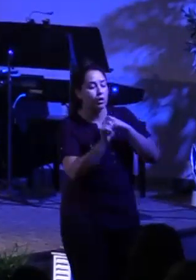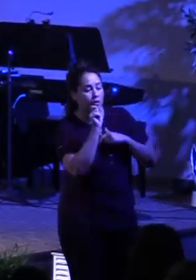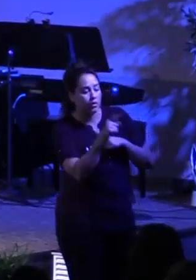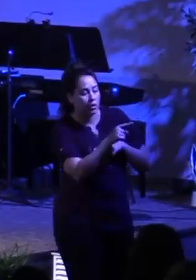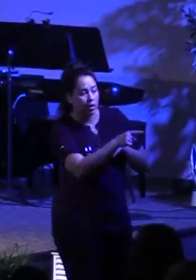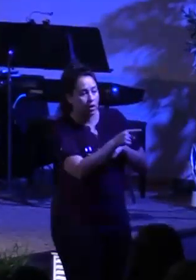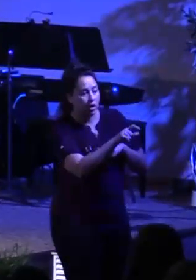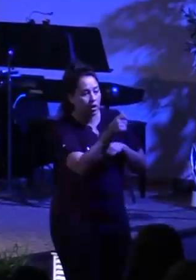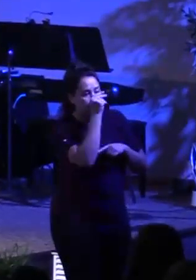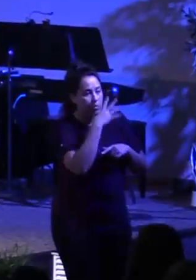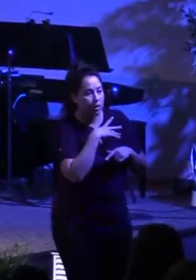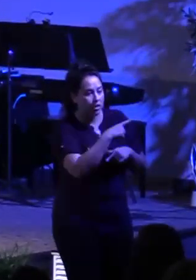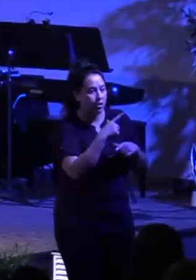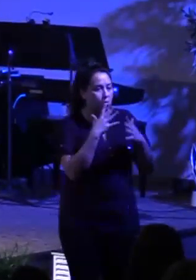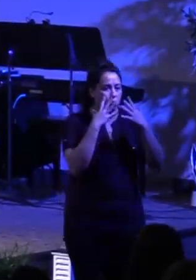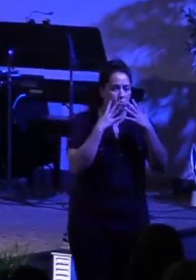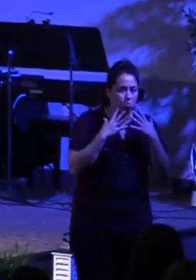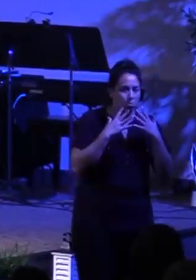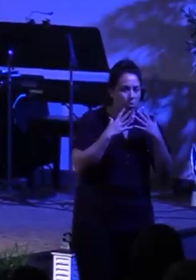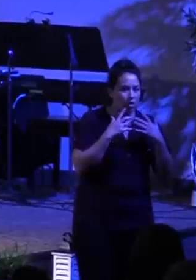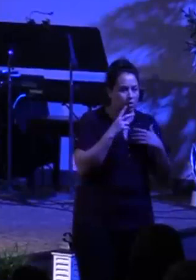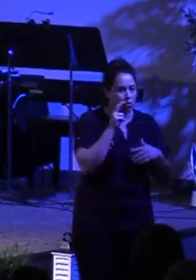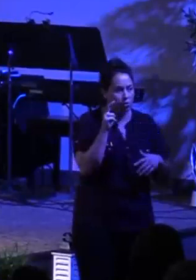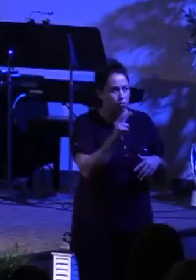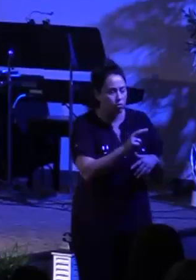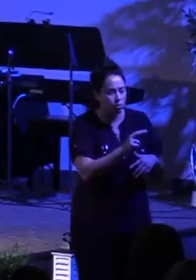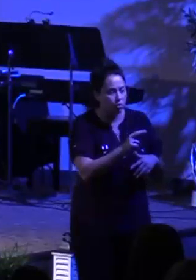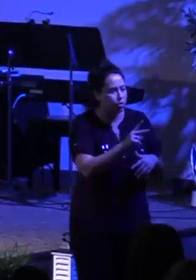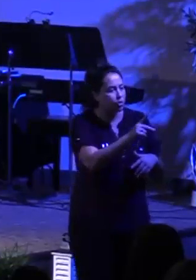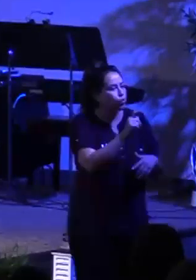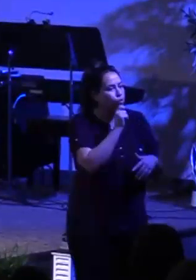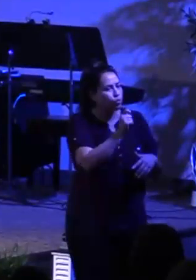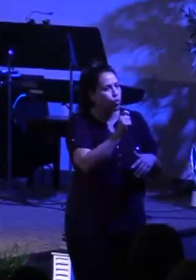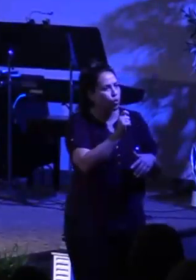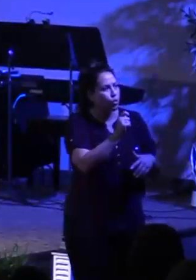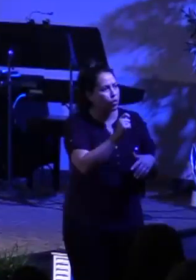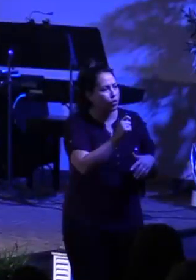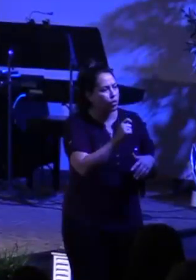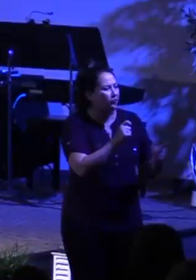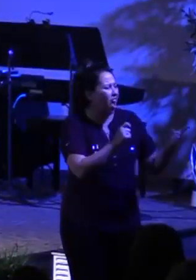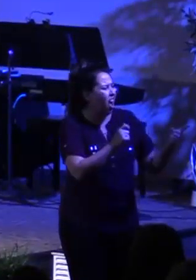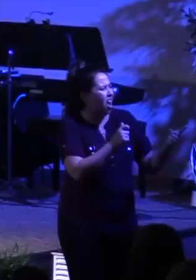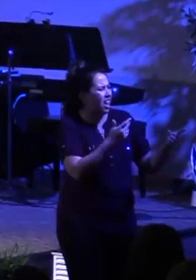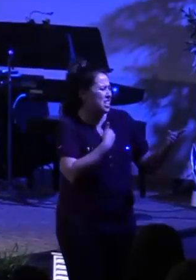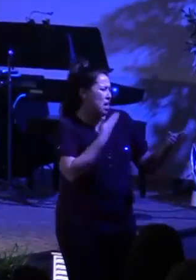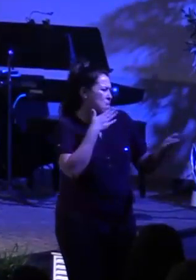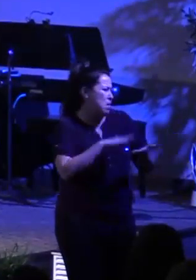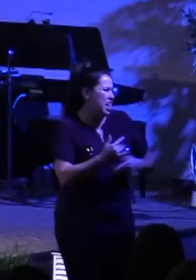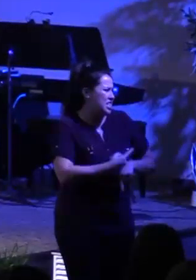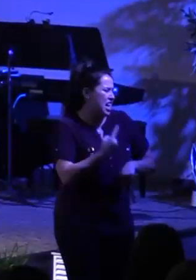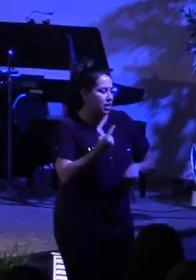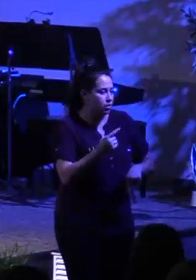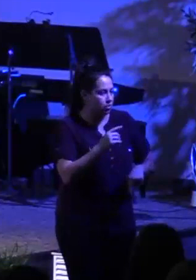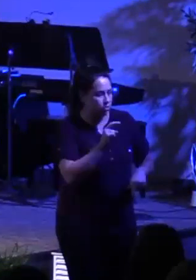has a frown on his face. You interpret that as, you don't say, must be having a bad day.